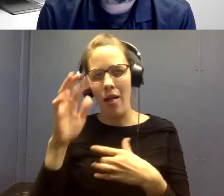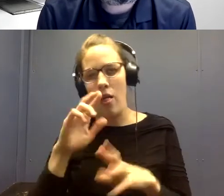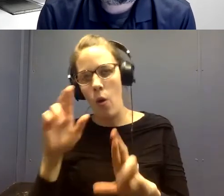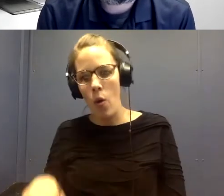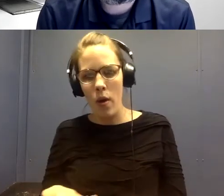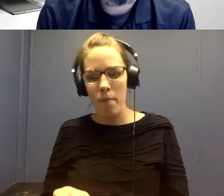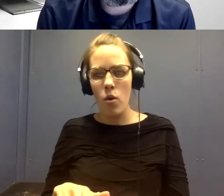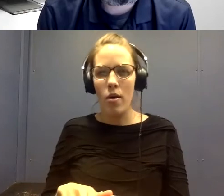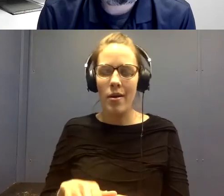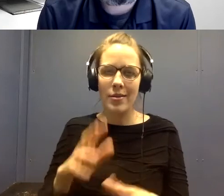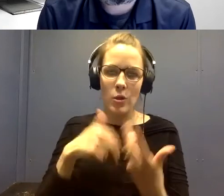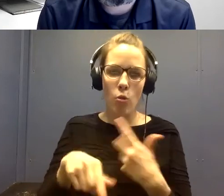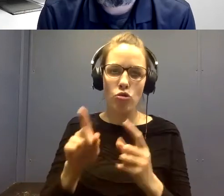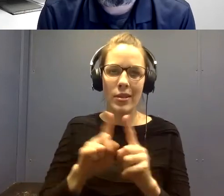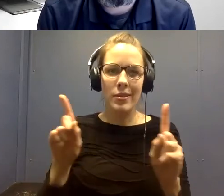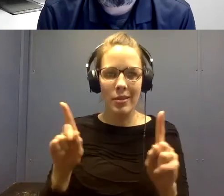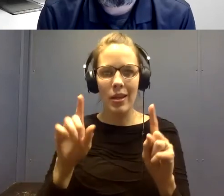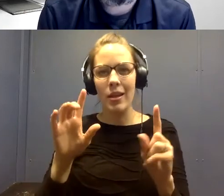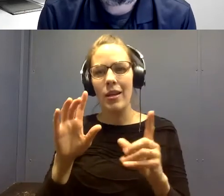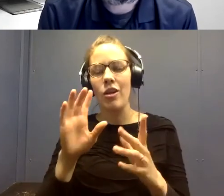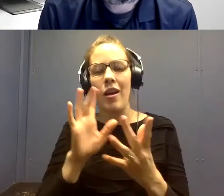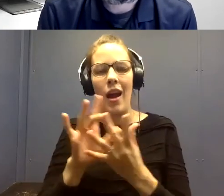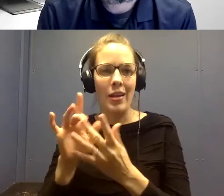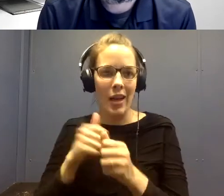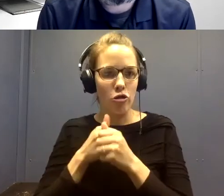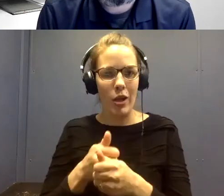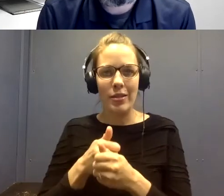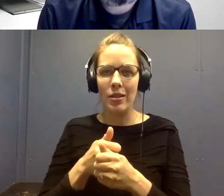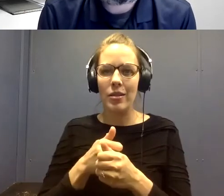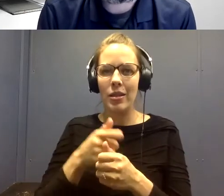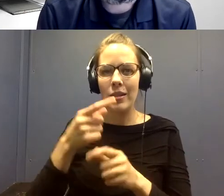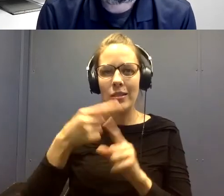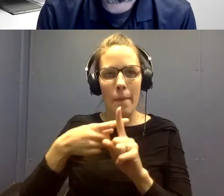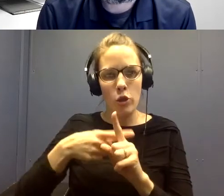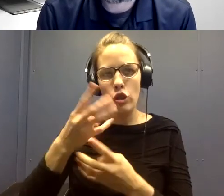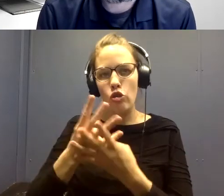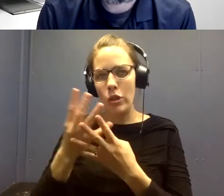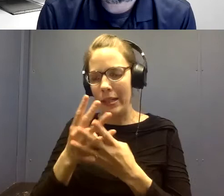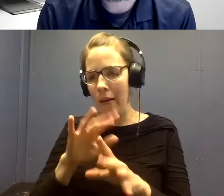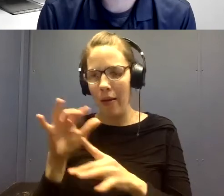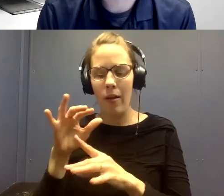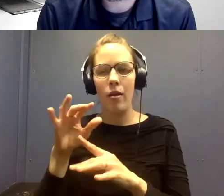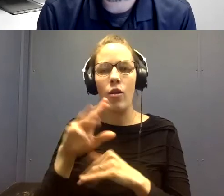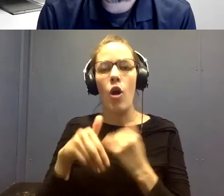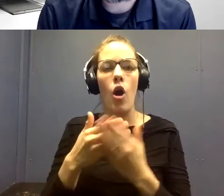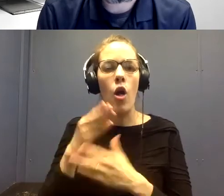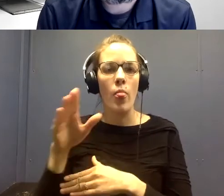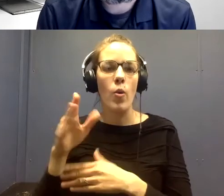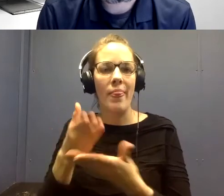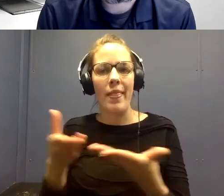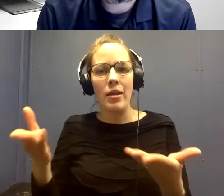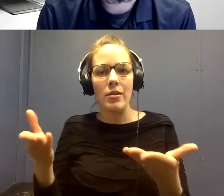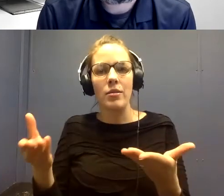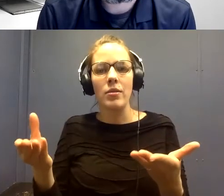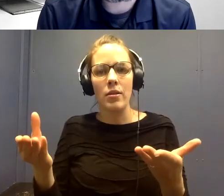reporting, social distancing, the contact tracing, temperature screening. So all of those items